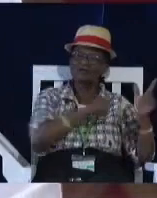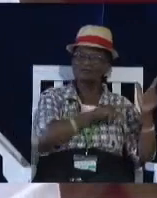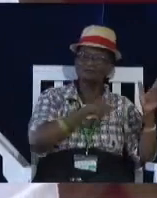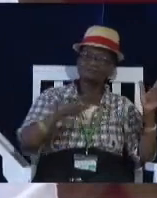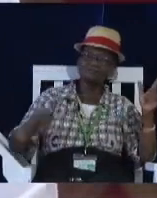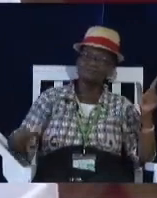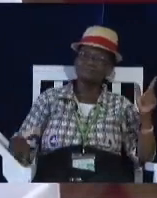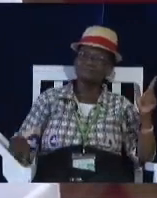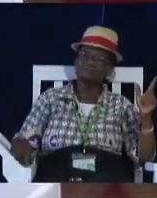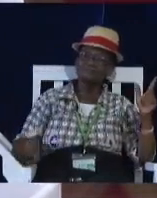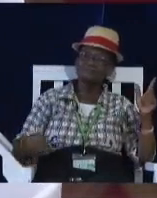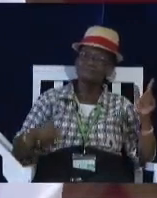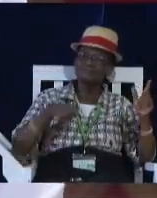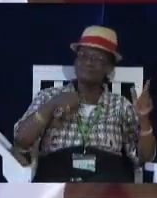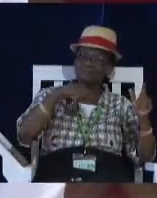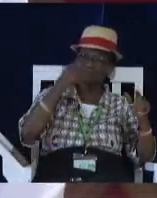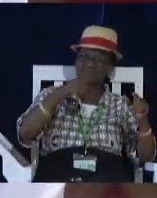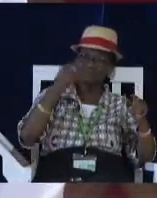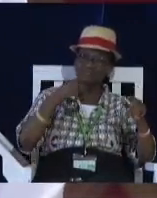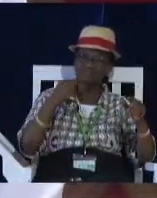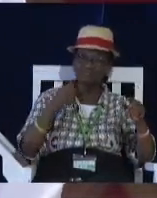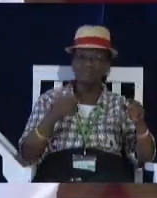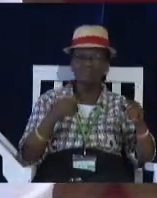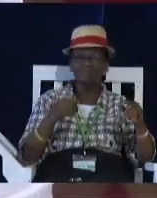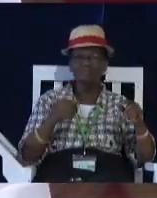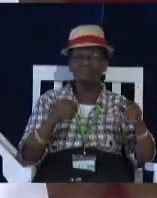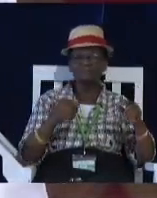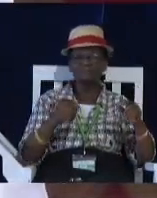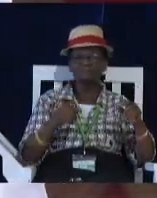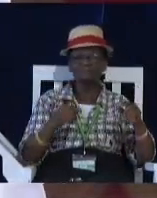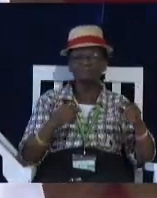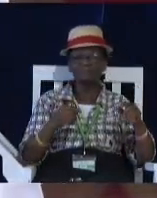The Lord is saying in the crowd, he said, a fellow is saying,